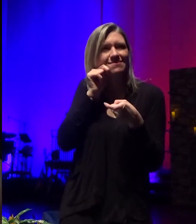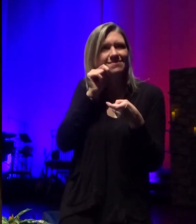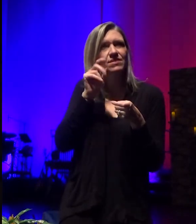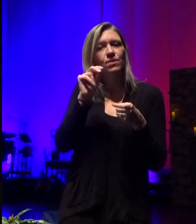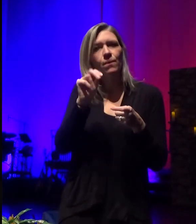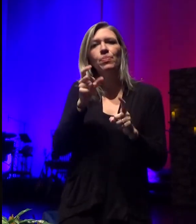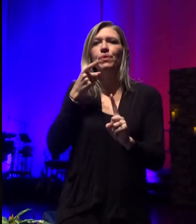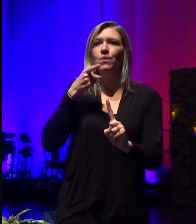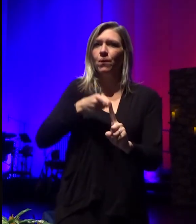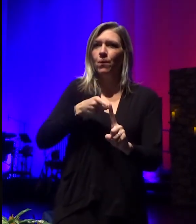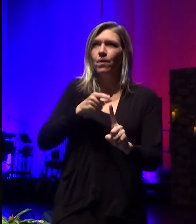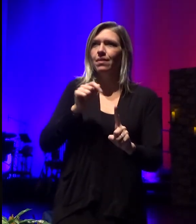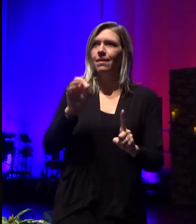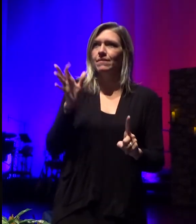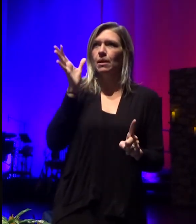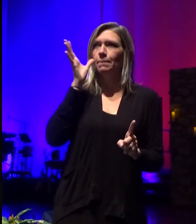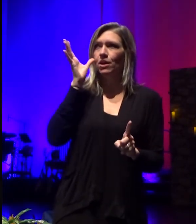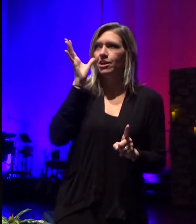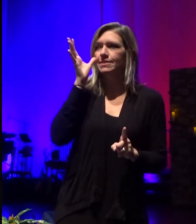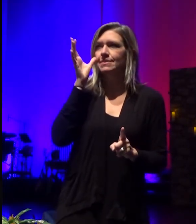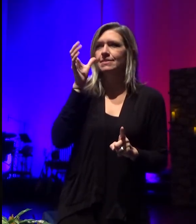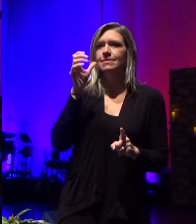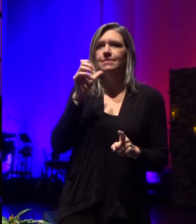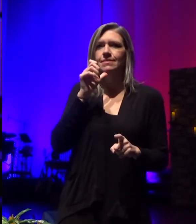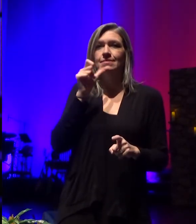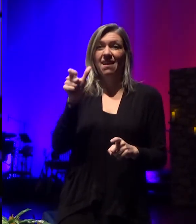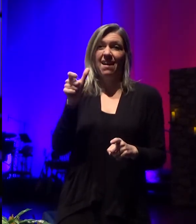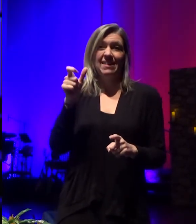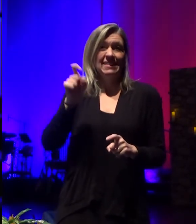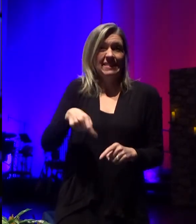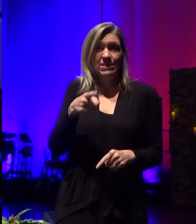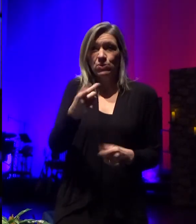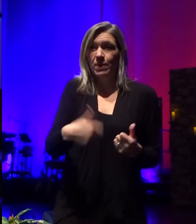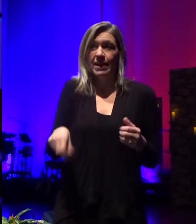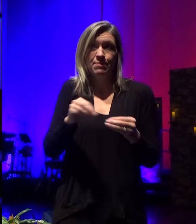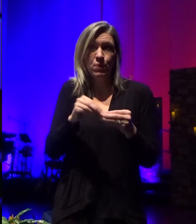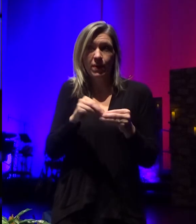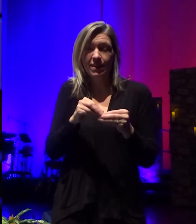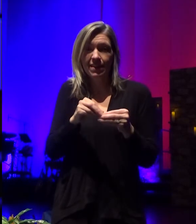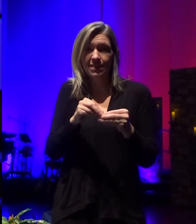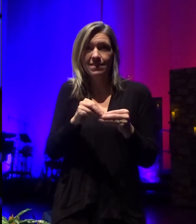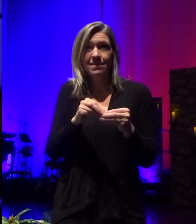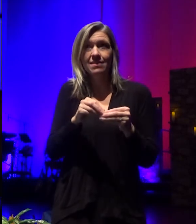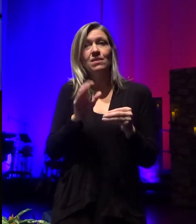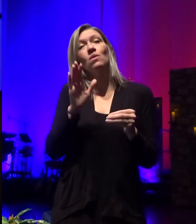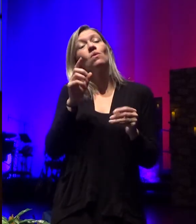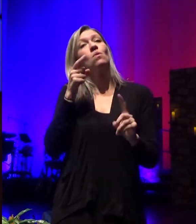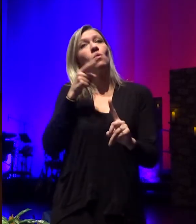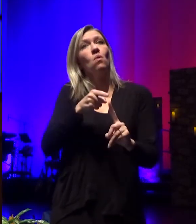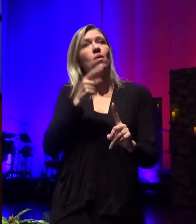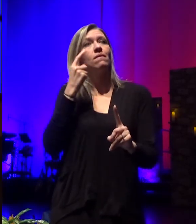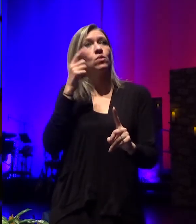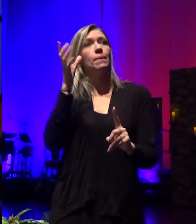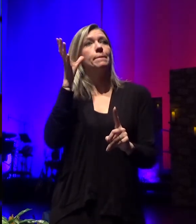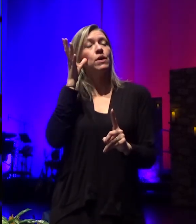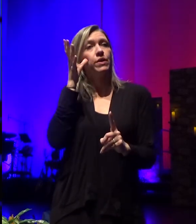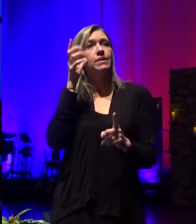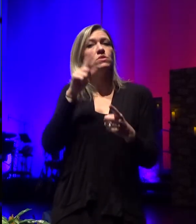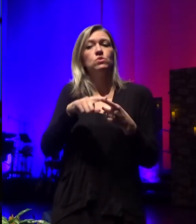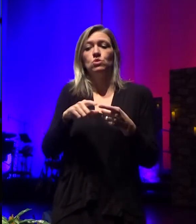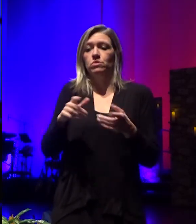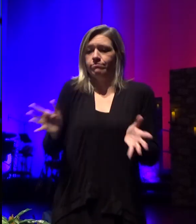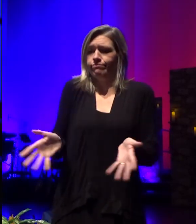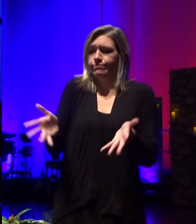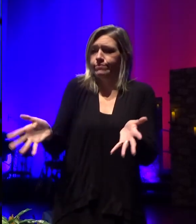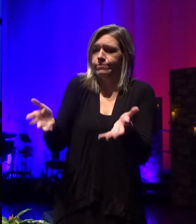parent is to not be needed anymore. The goal of a parent is to bring the young person to the place